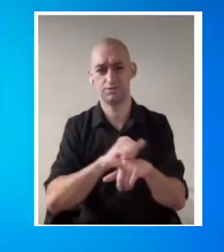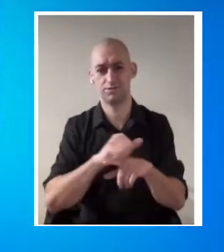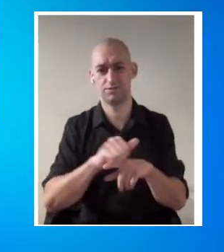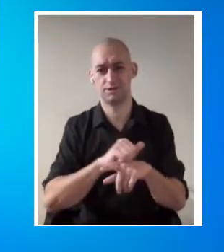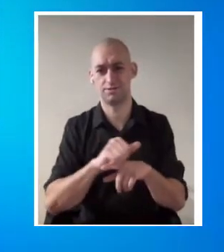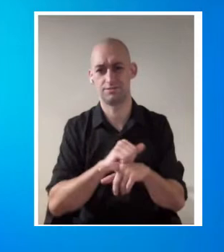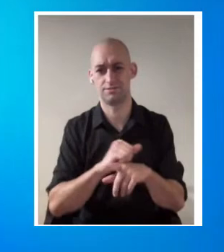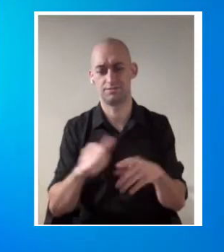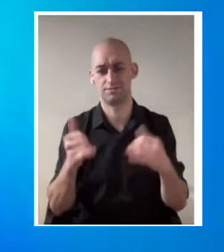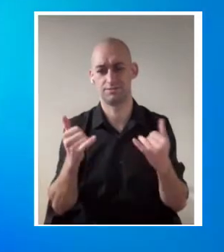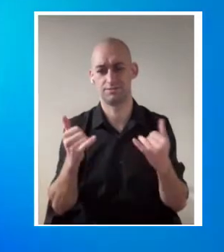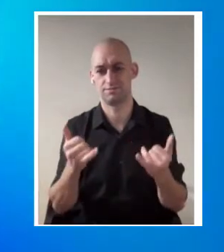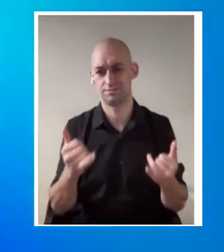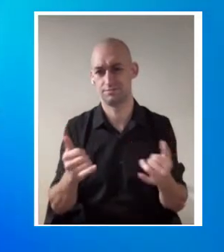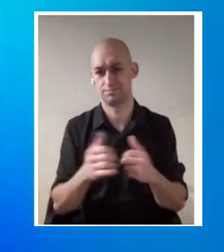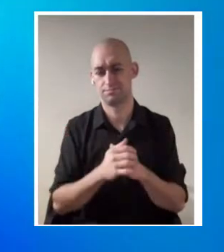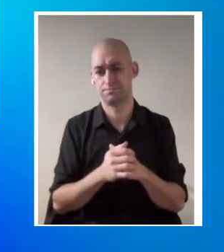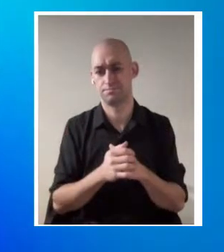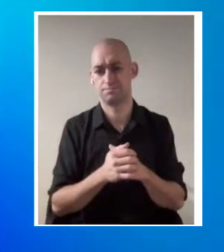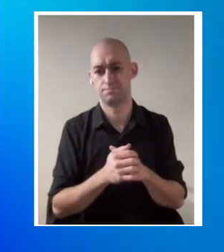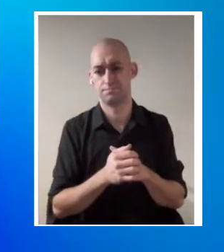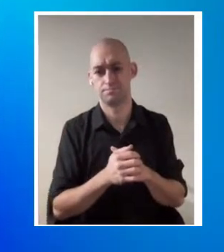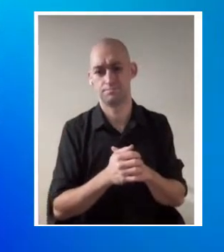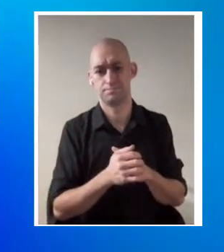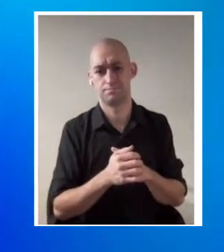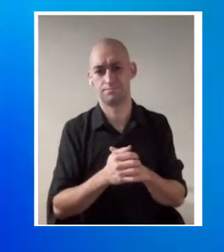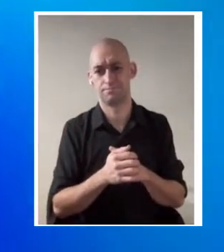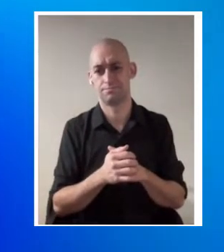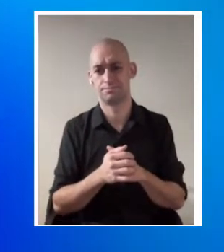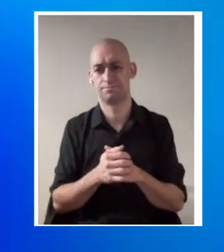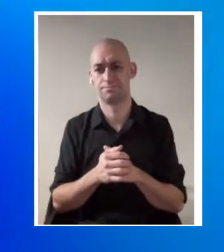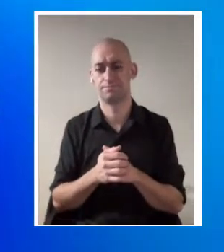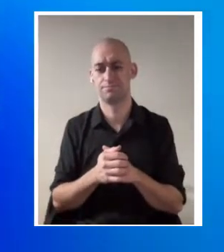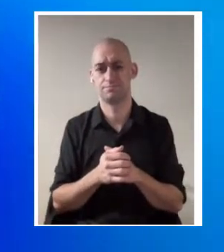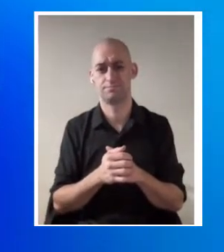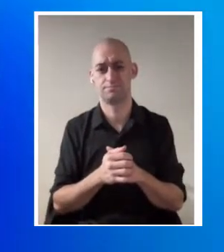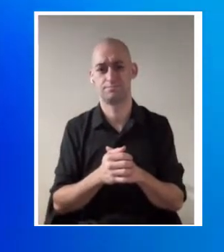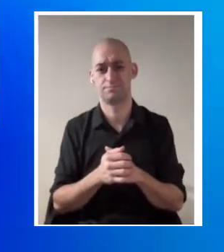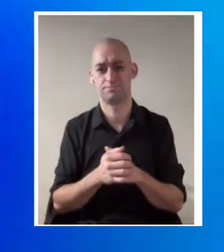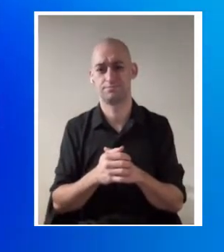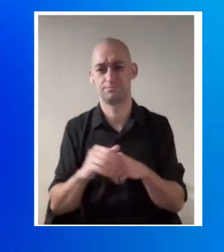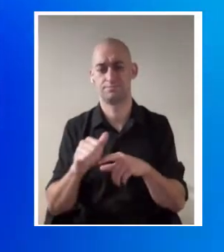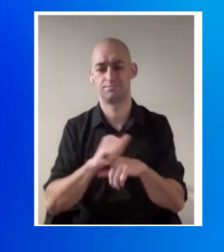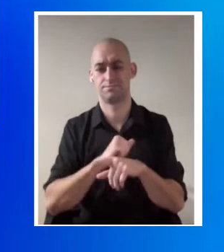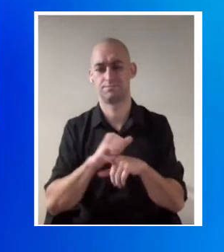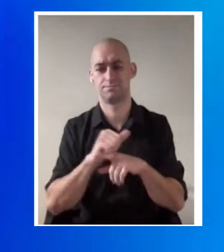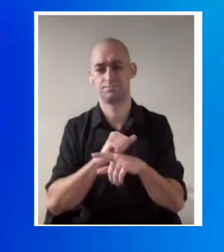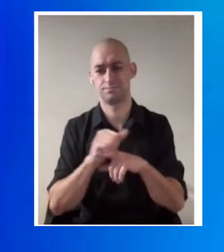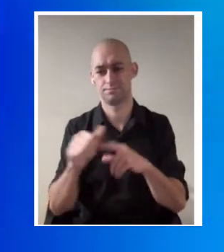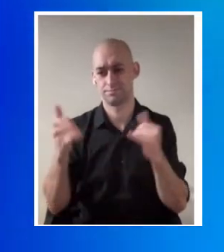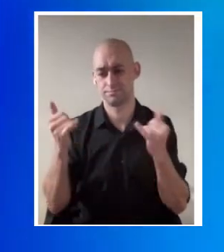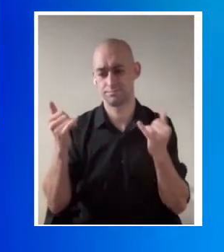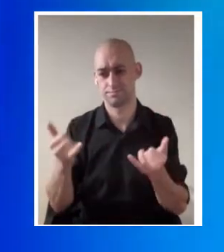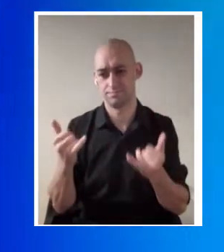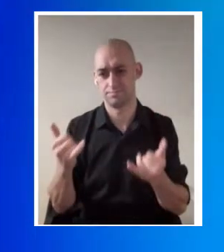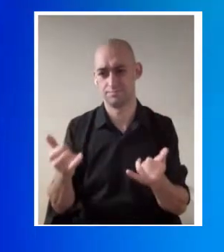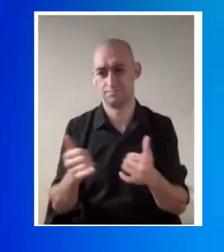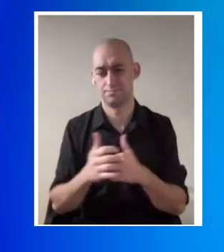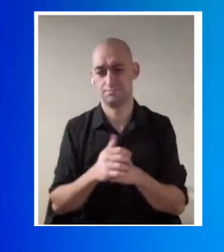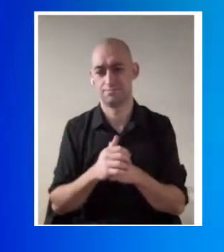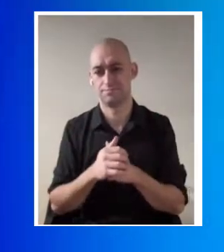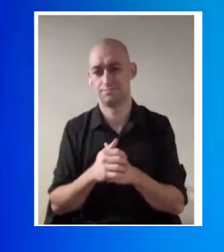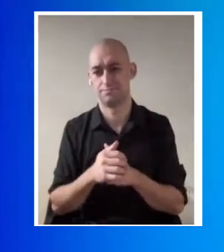county. Let's go back to the homepage. Please encourage your family and friend to visit